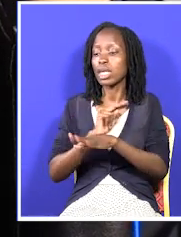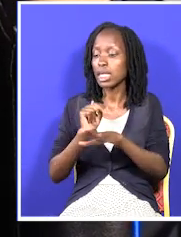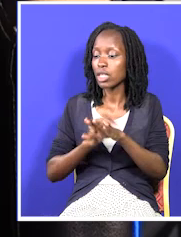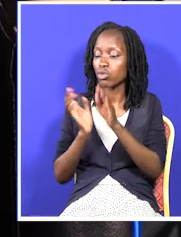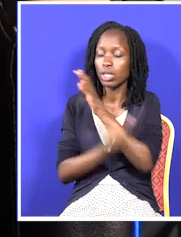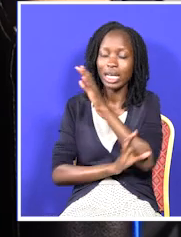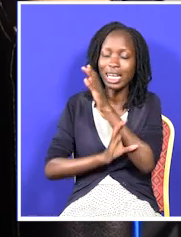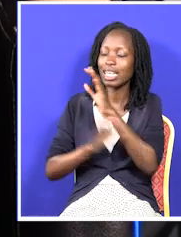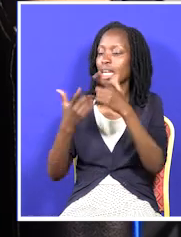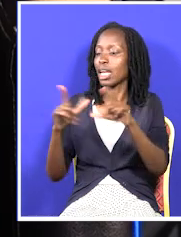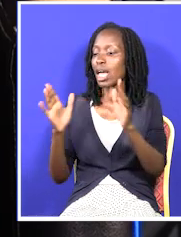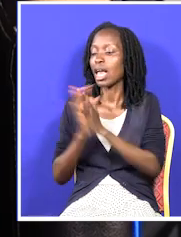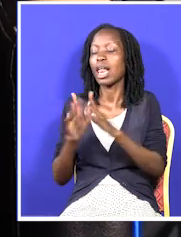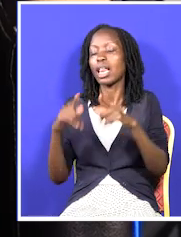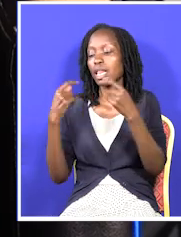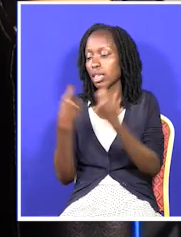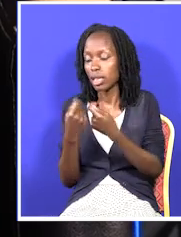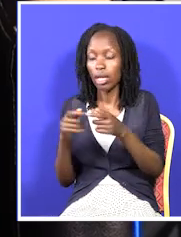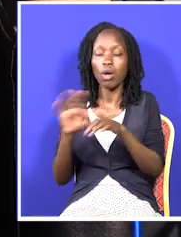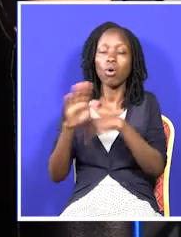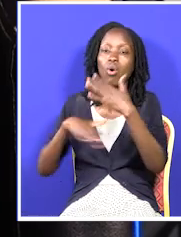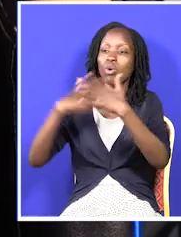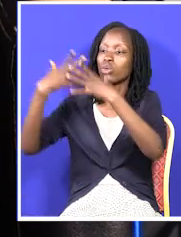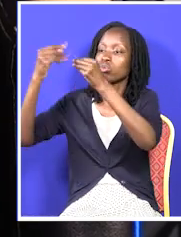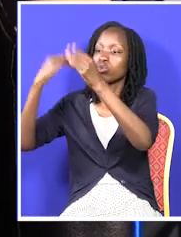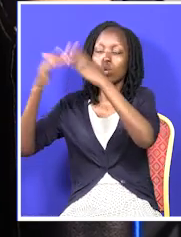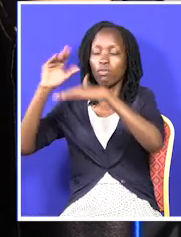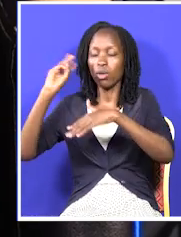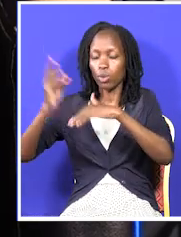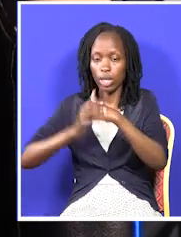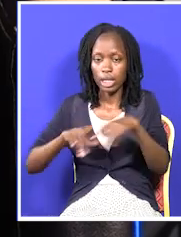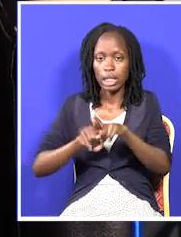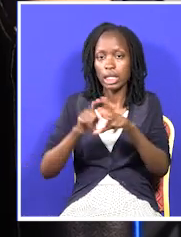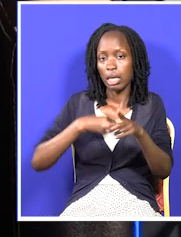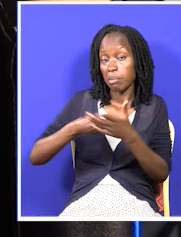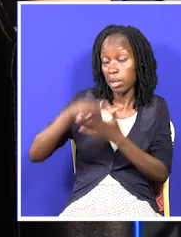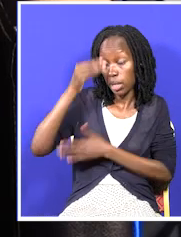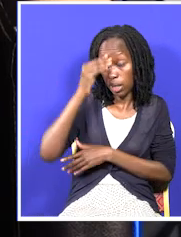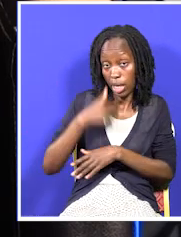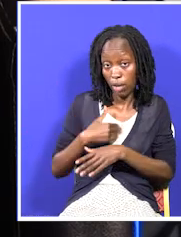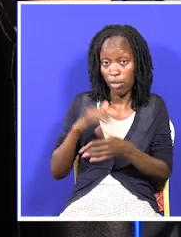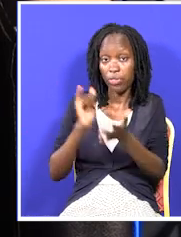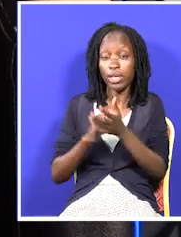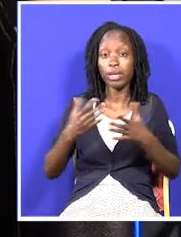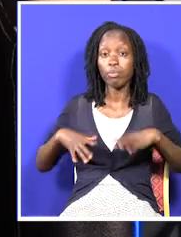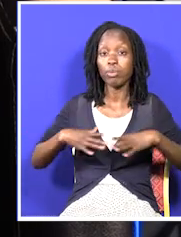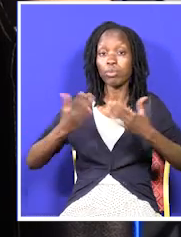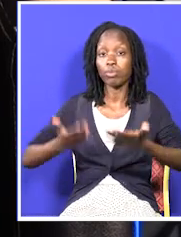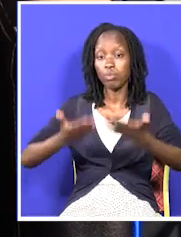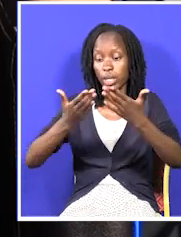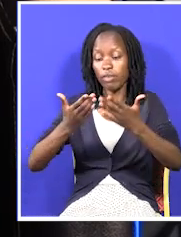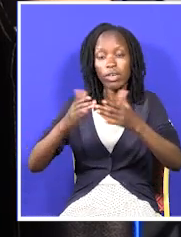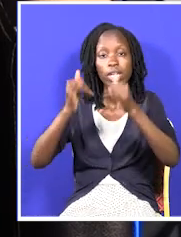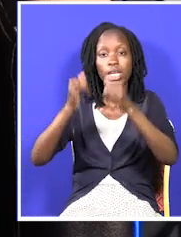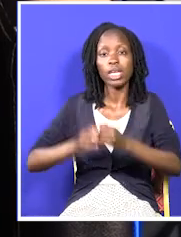countries, languages, and tongues will be in heaven. I have also learned that people will be given new